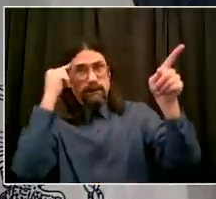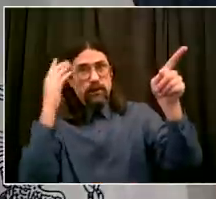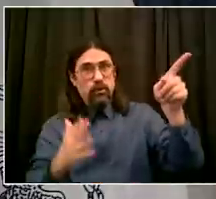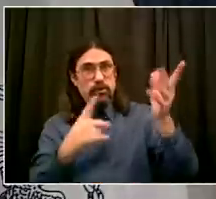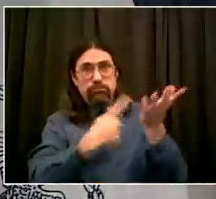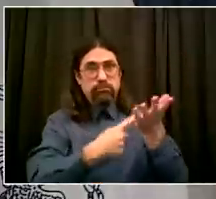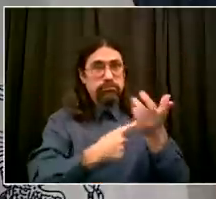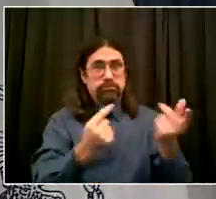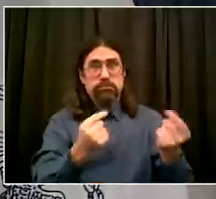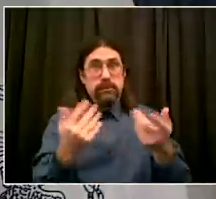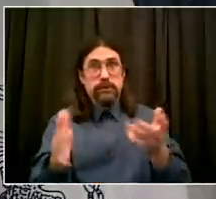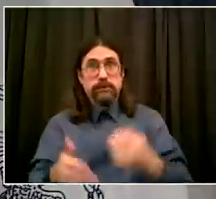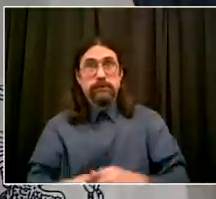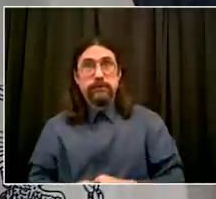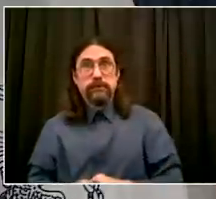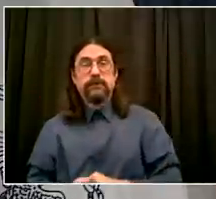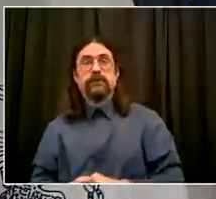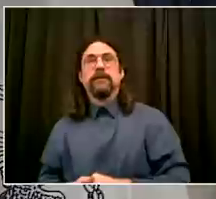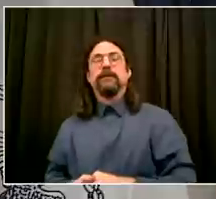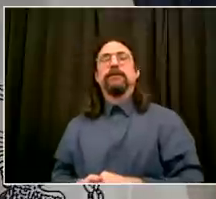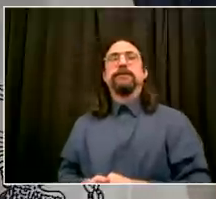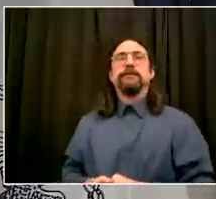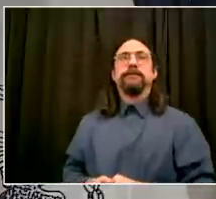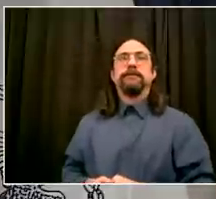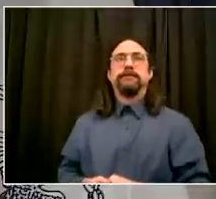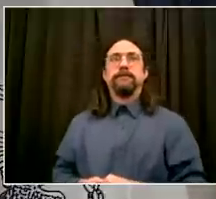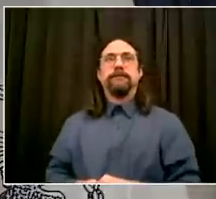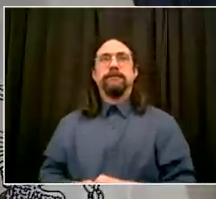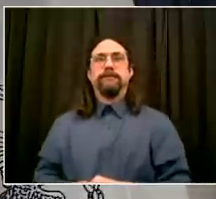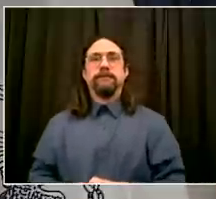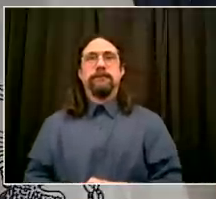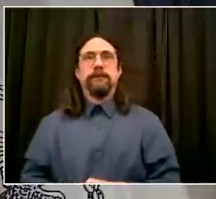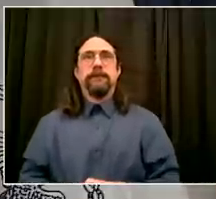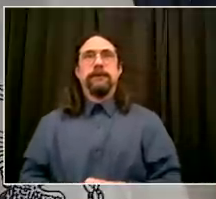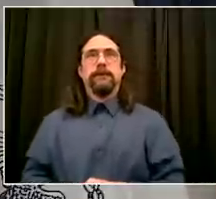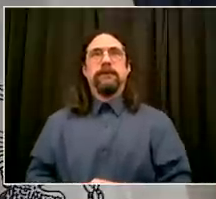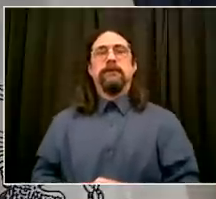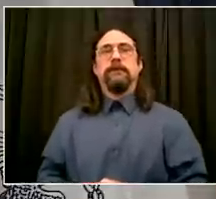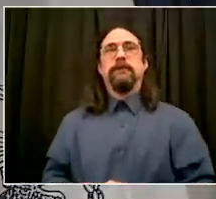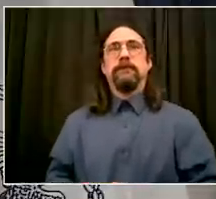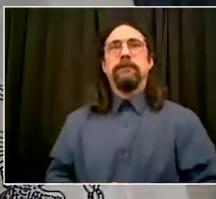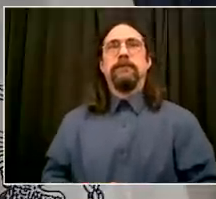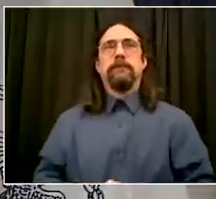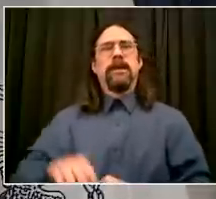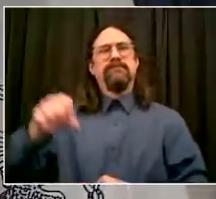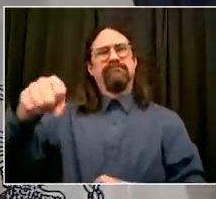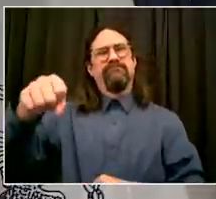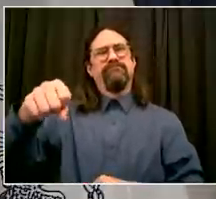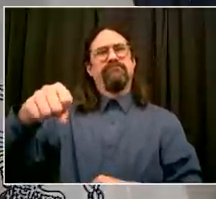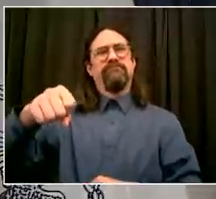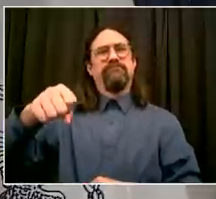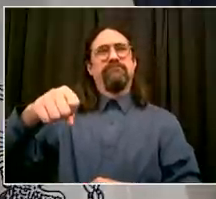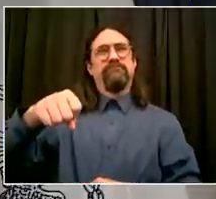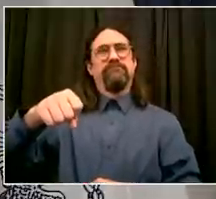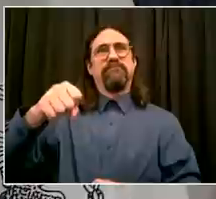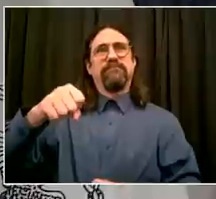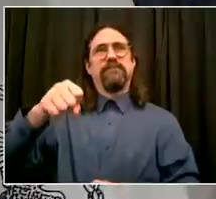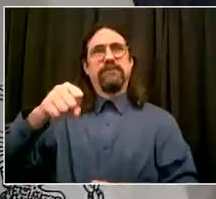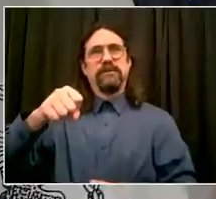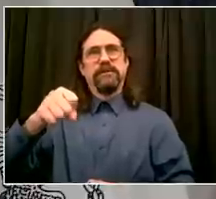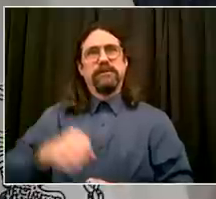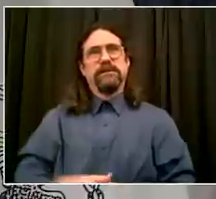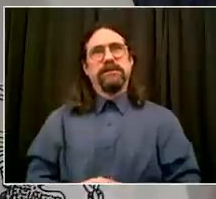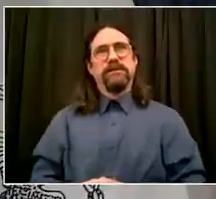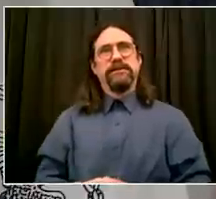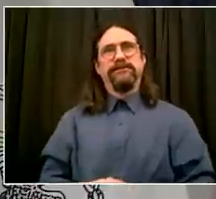We've been obviously in this experience before with the reality indoor